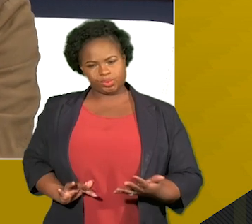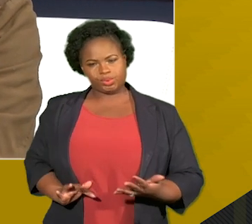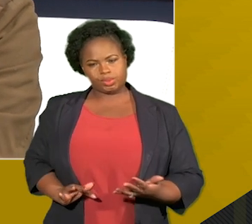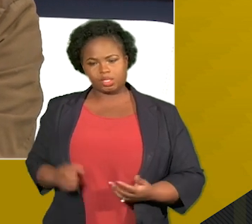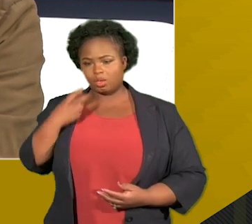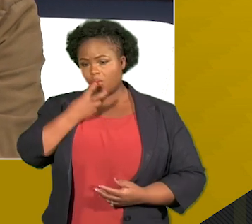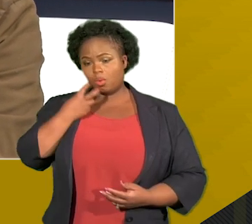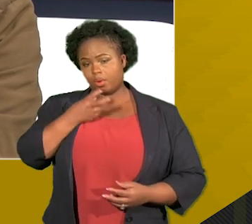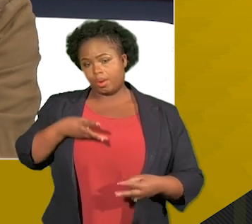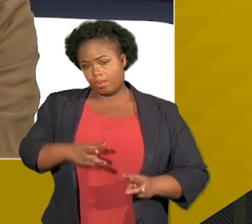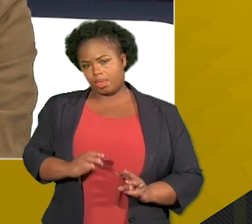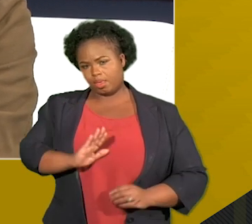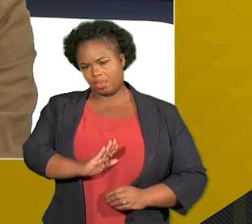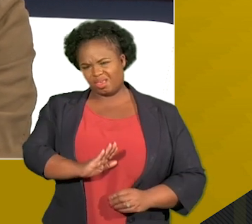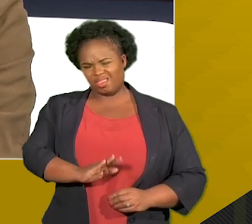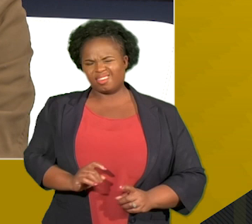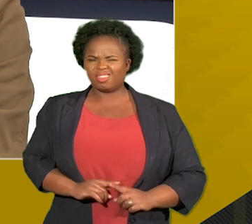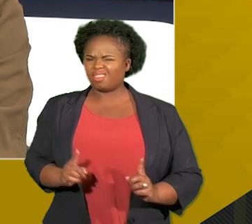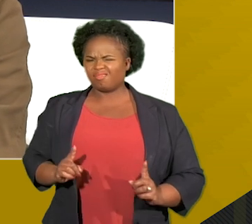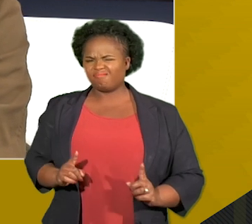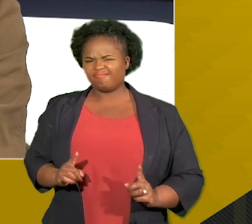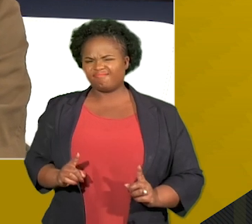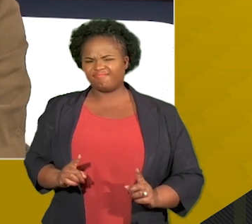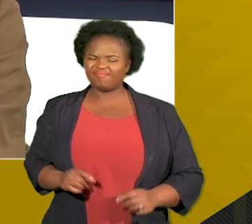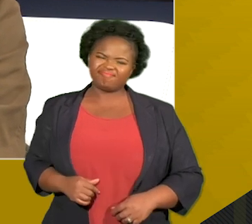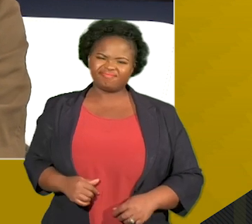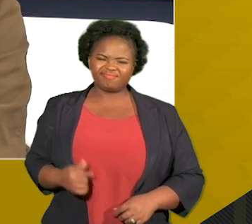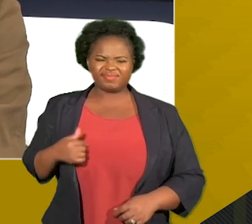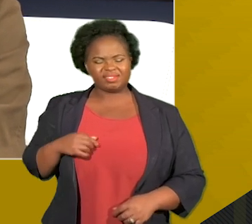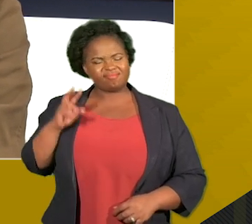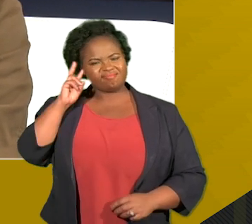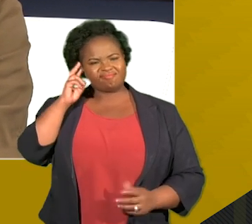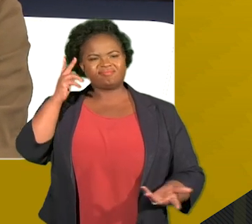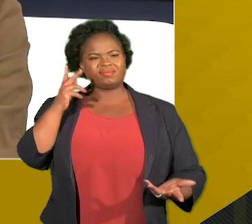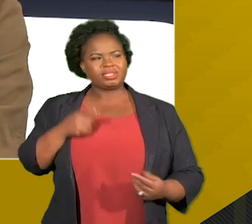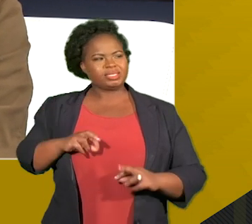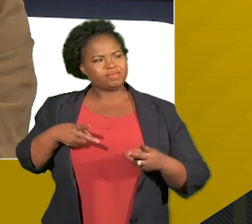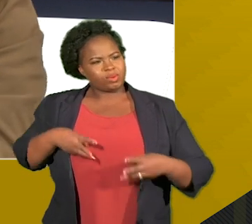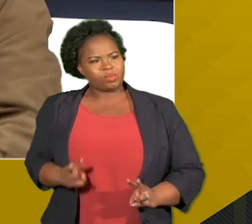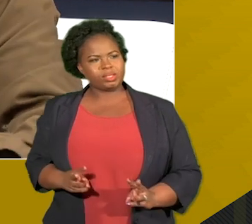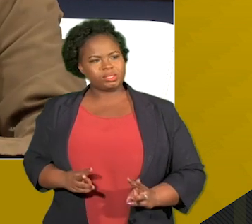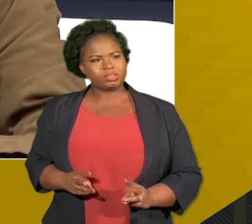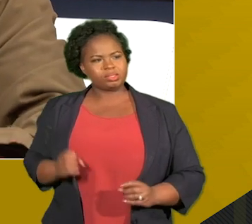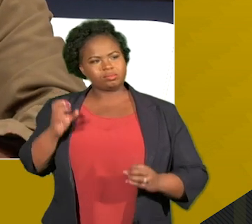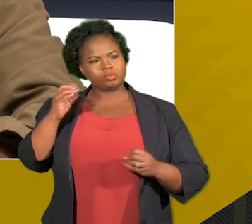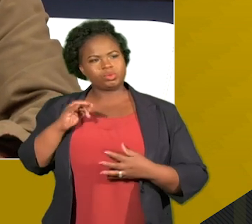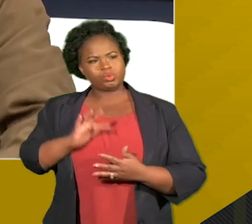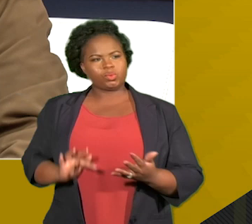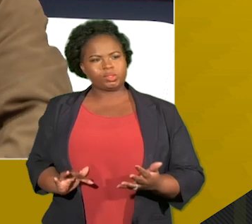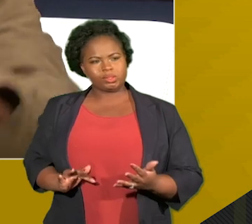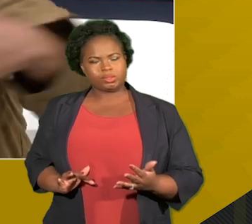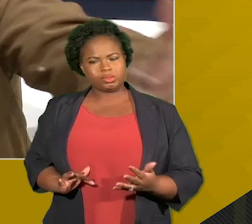then one has to realize that, like, you know what, there are ways of telling stories, so that singapeli